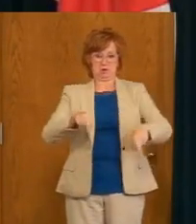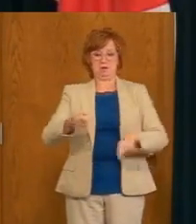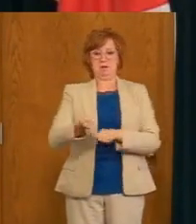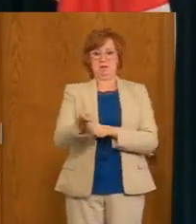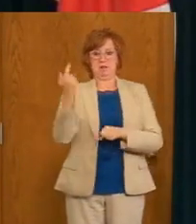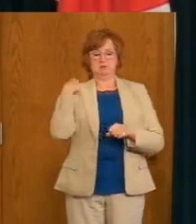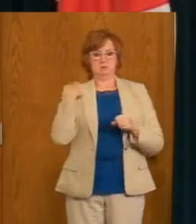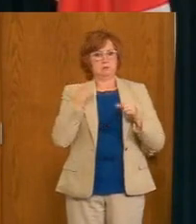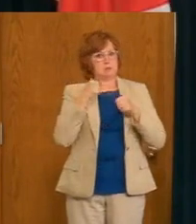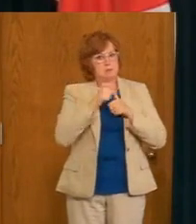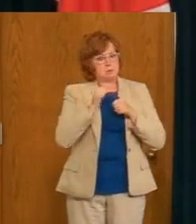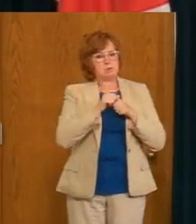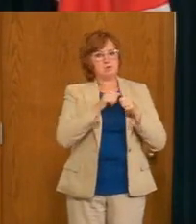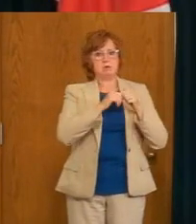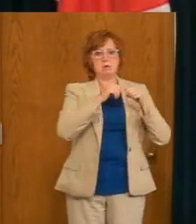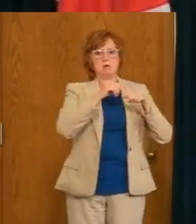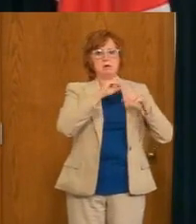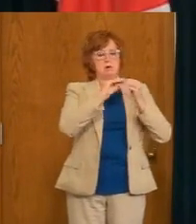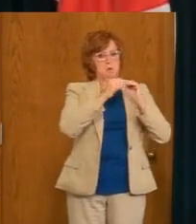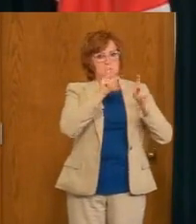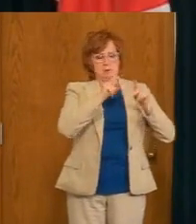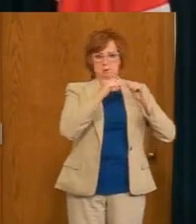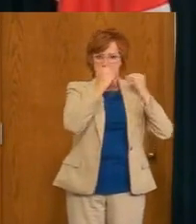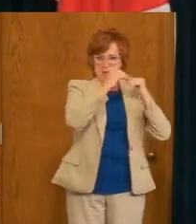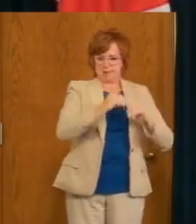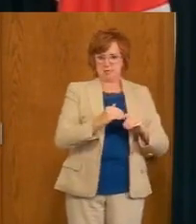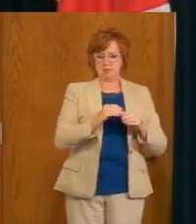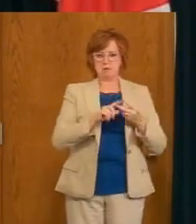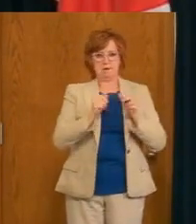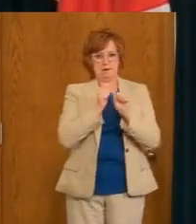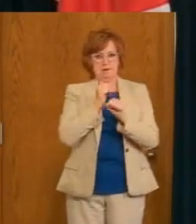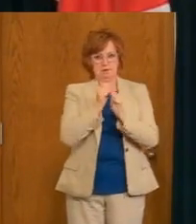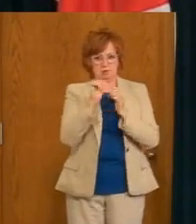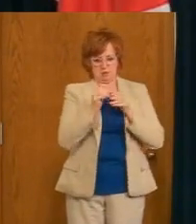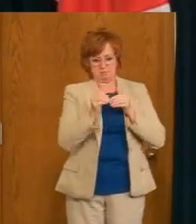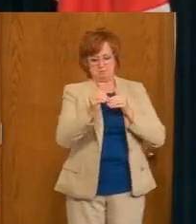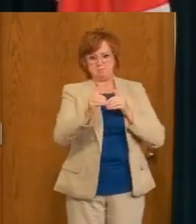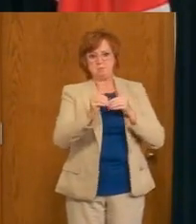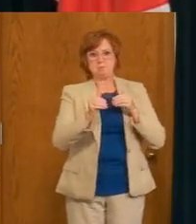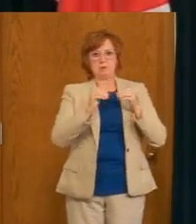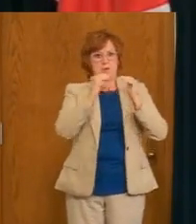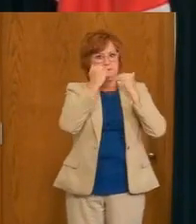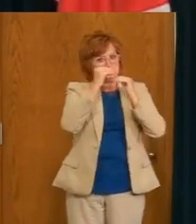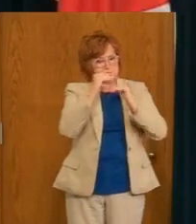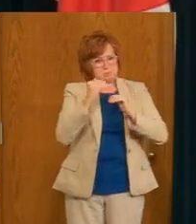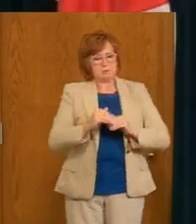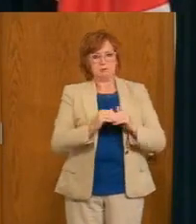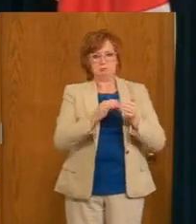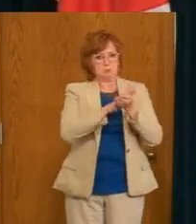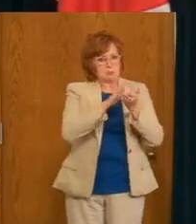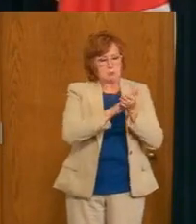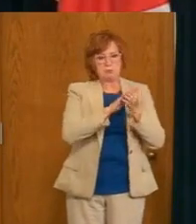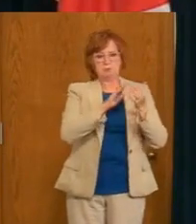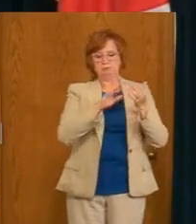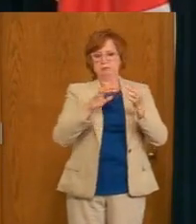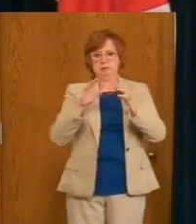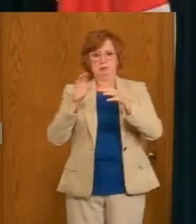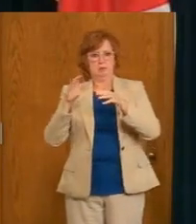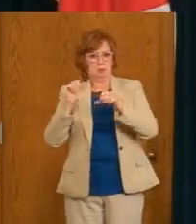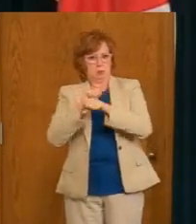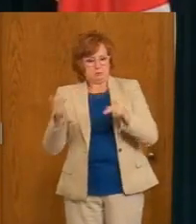limit on size gatherings. In the days that followed, there was more restrictions that were ordered on schools, on businesses,